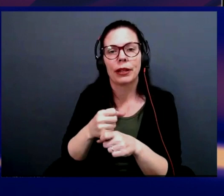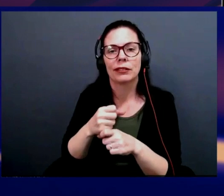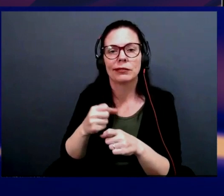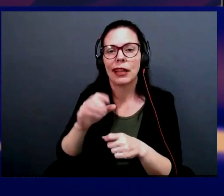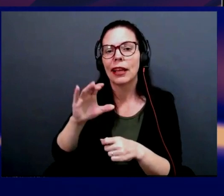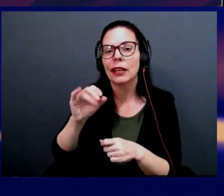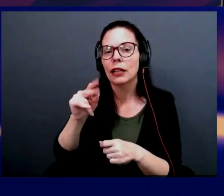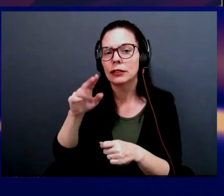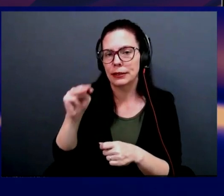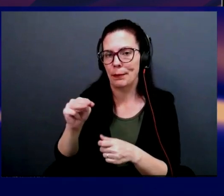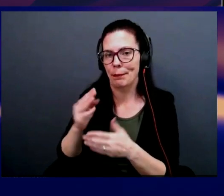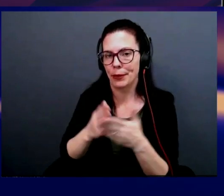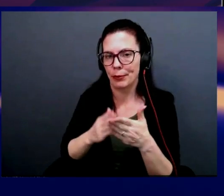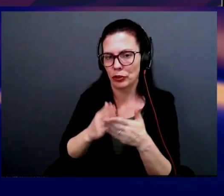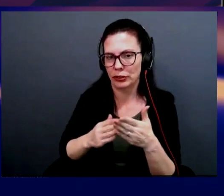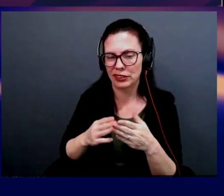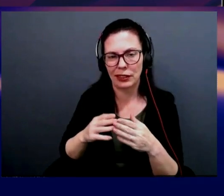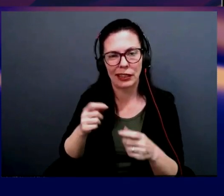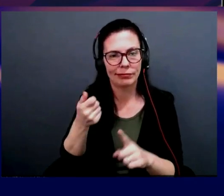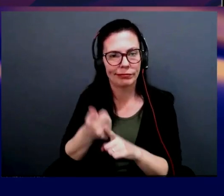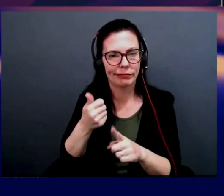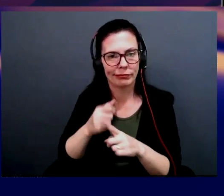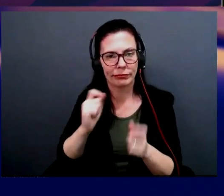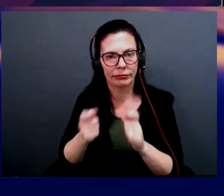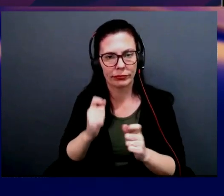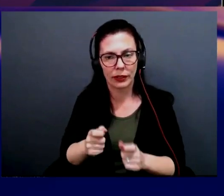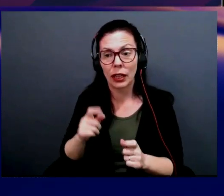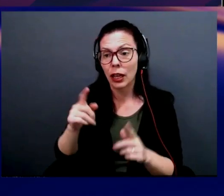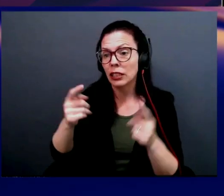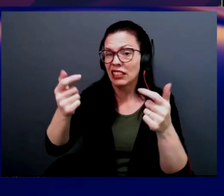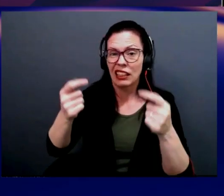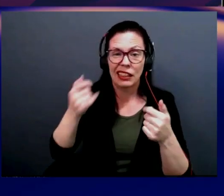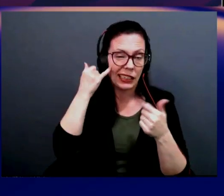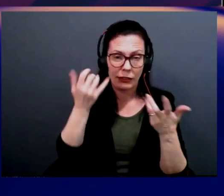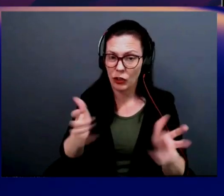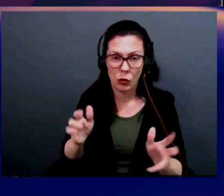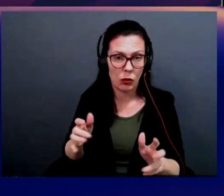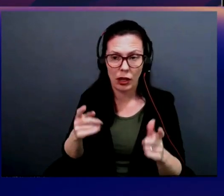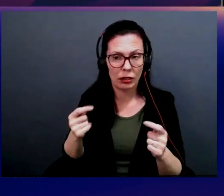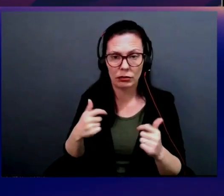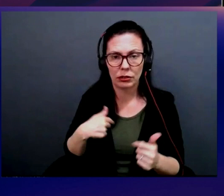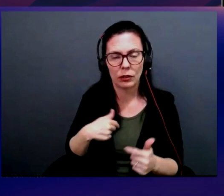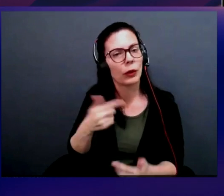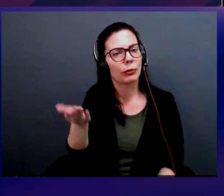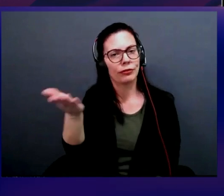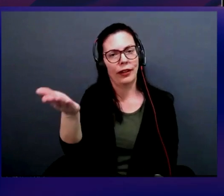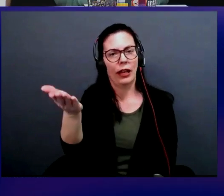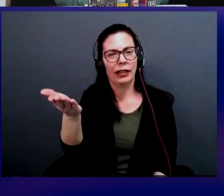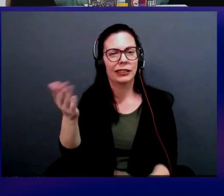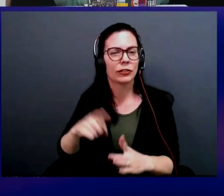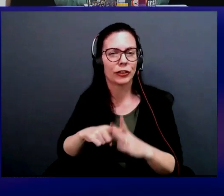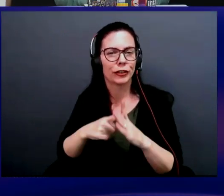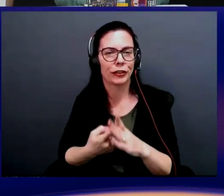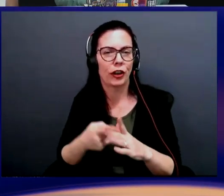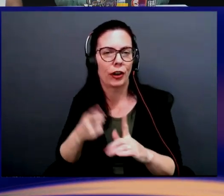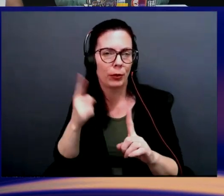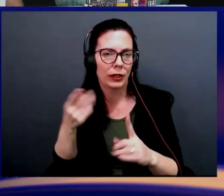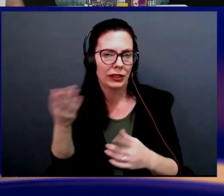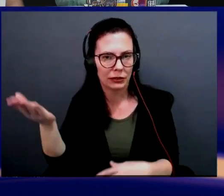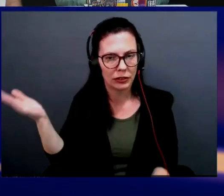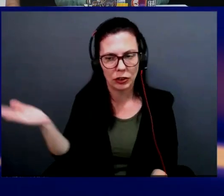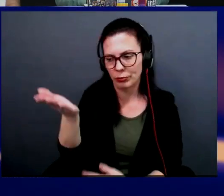components. So you could delete all of these if you don't want any of them. We just provide them so you can have like a starting point.